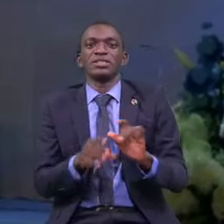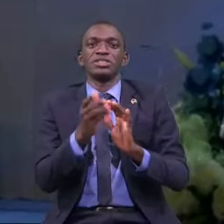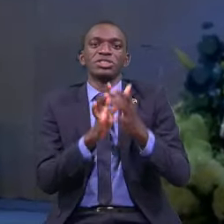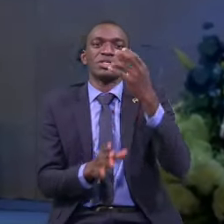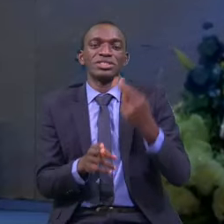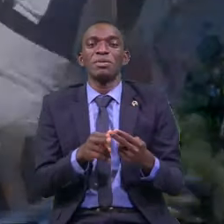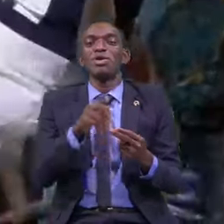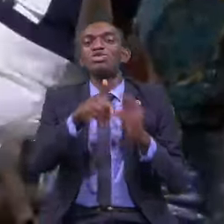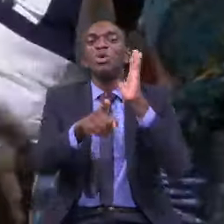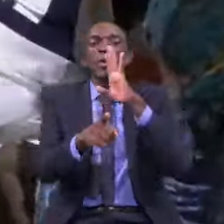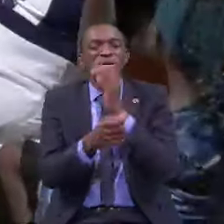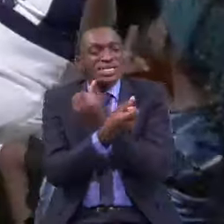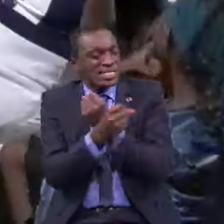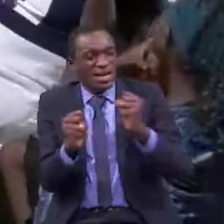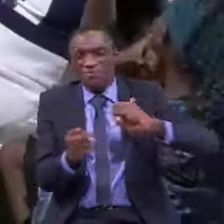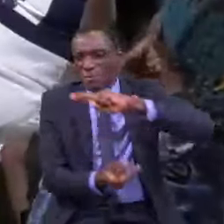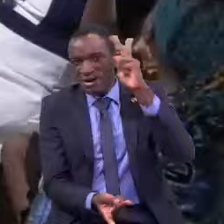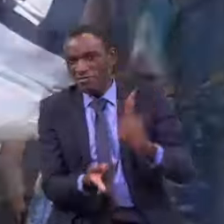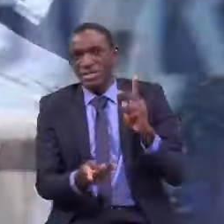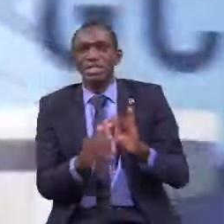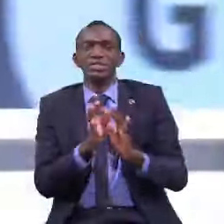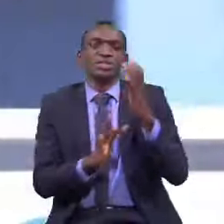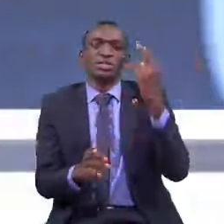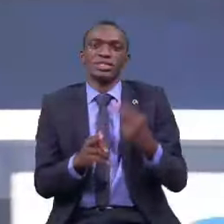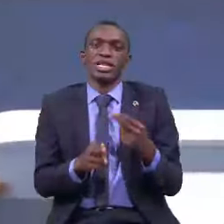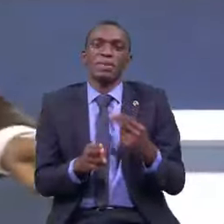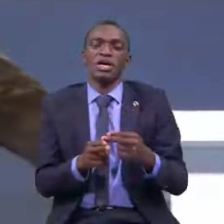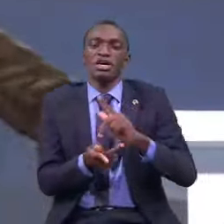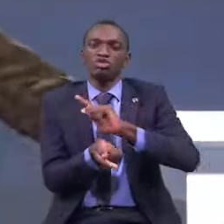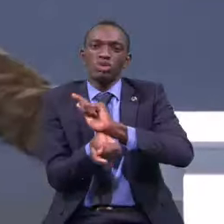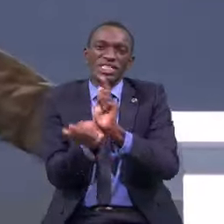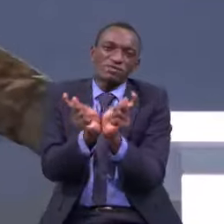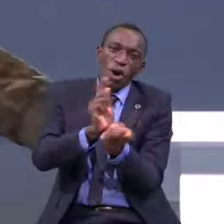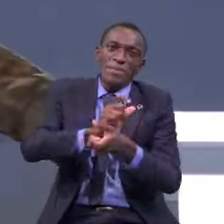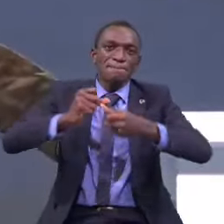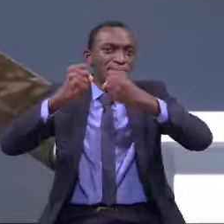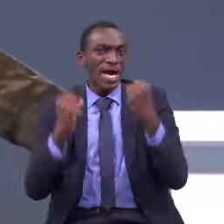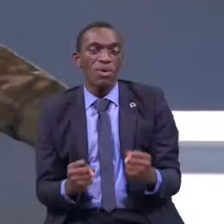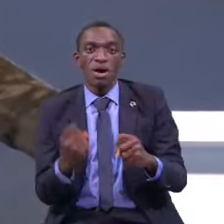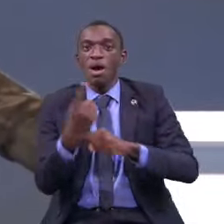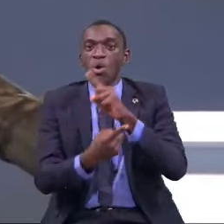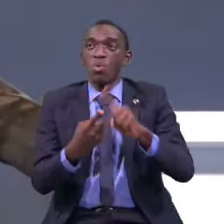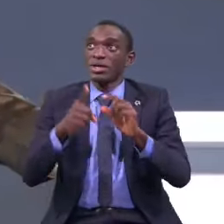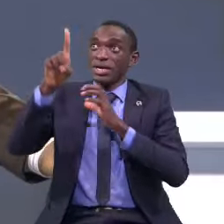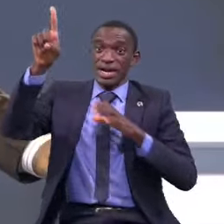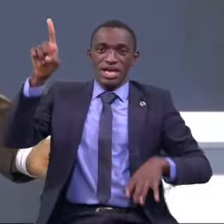saved perfectly. Transforming power. When Christ touches any